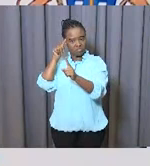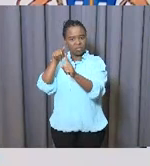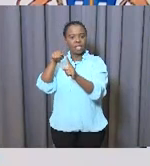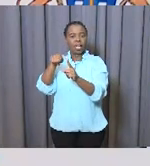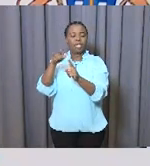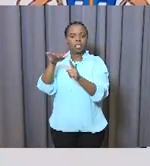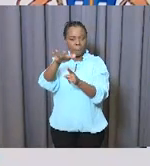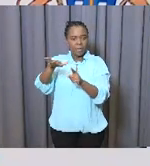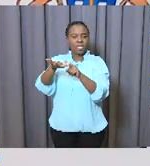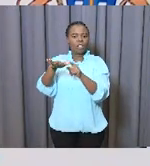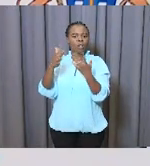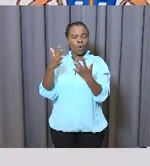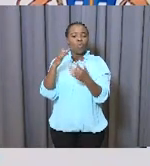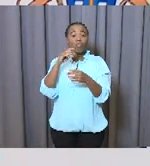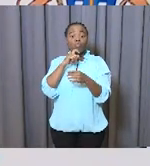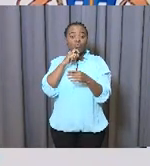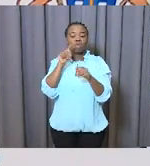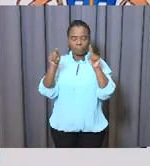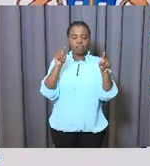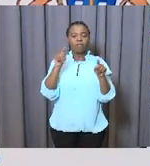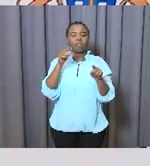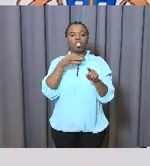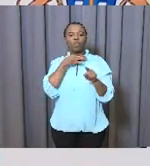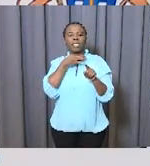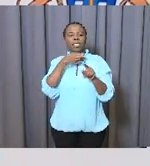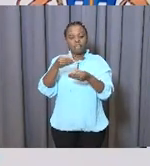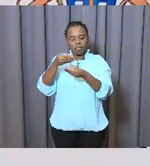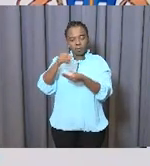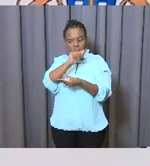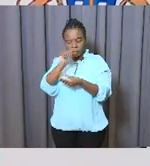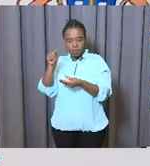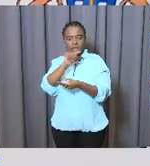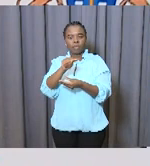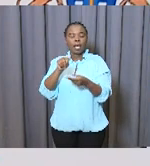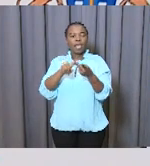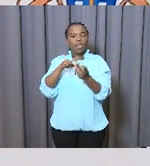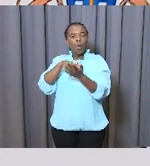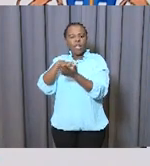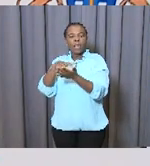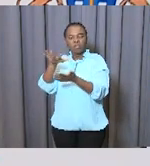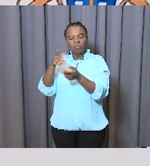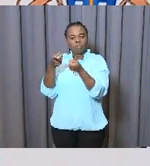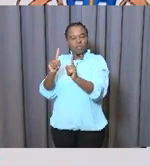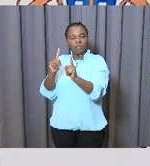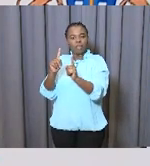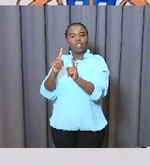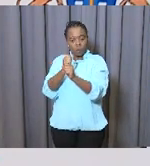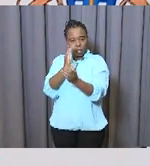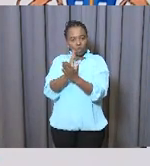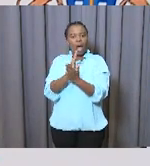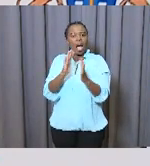this, the risk index and the vulnerability index also to step up our